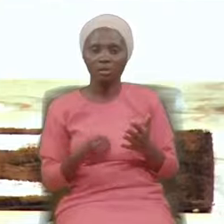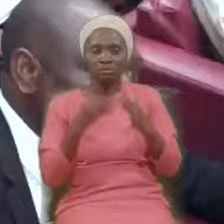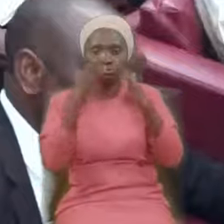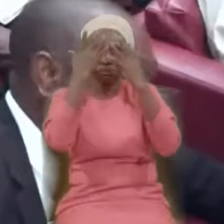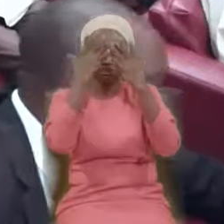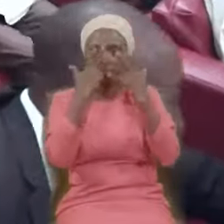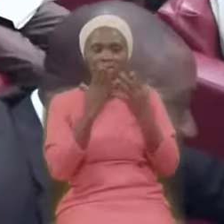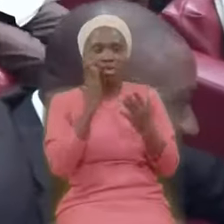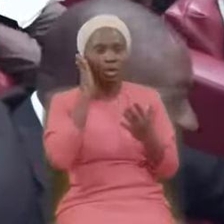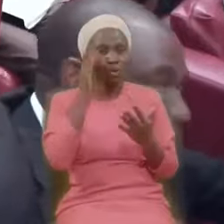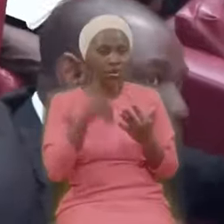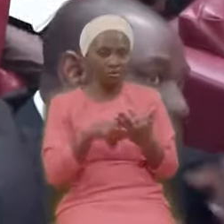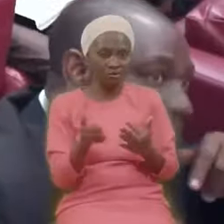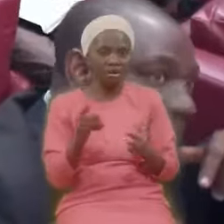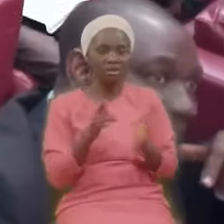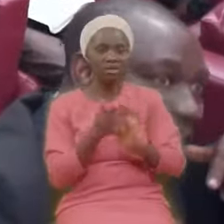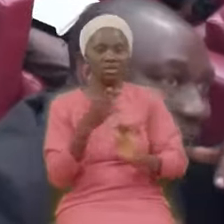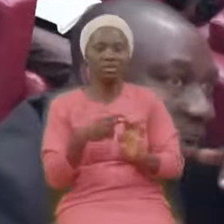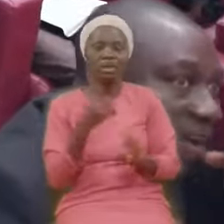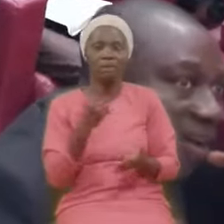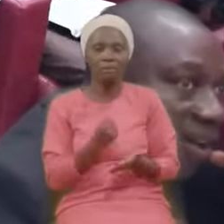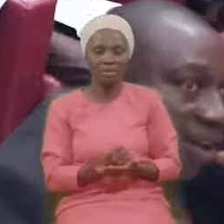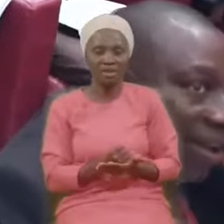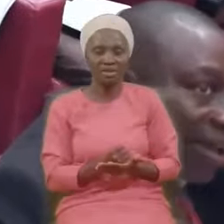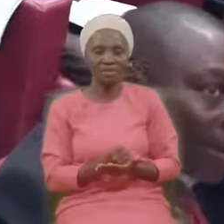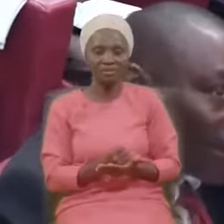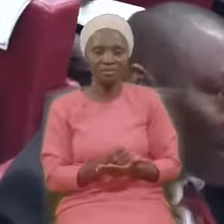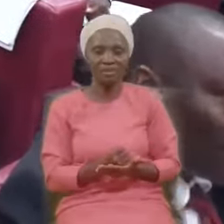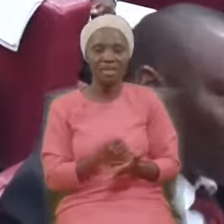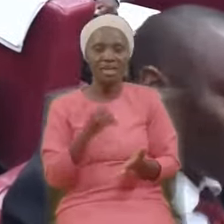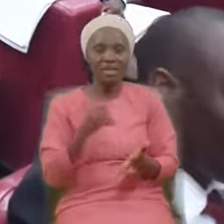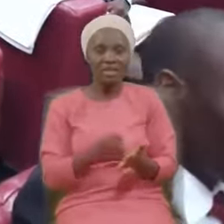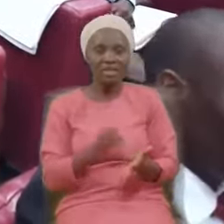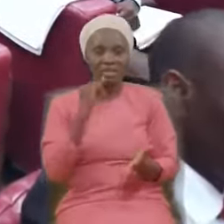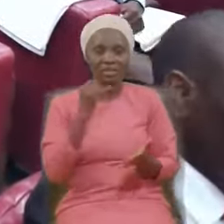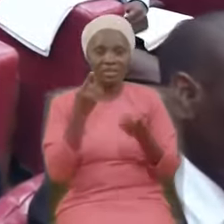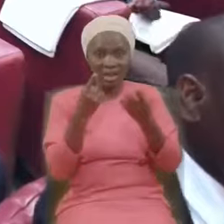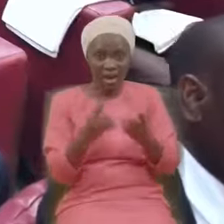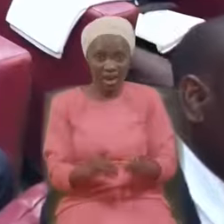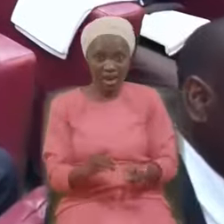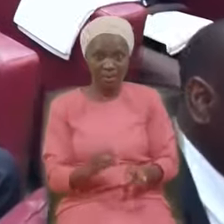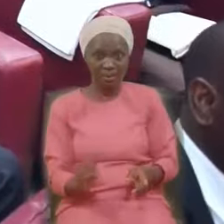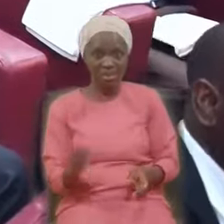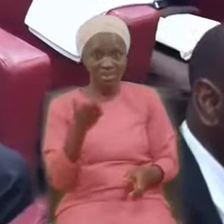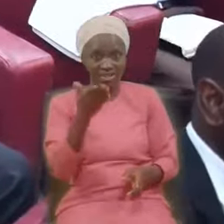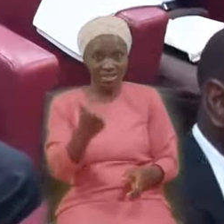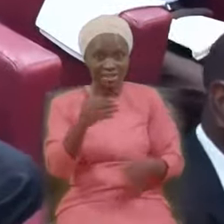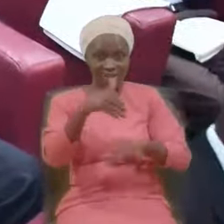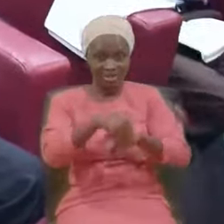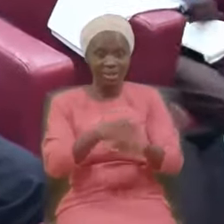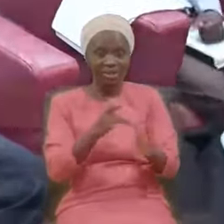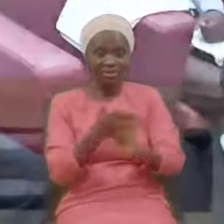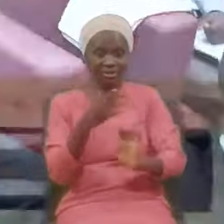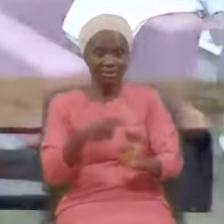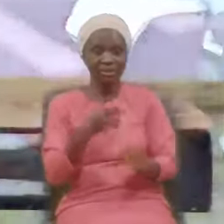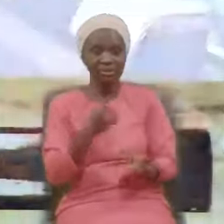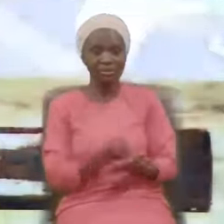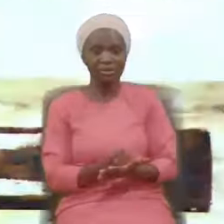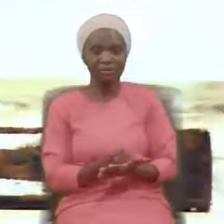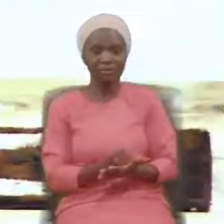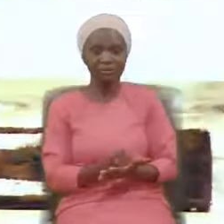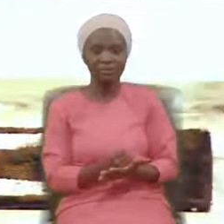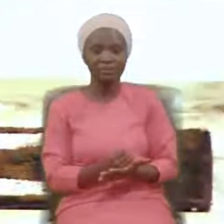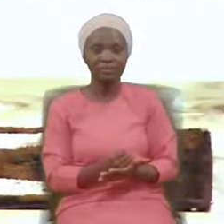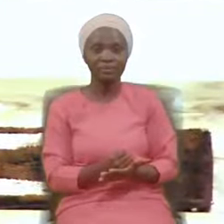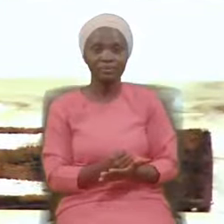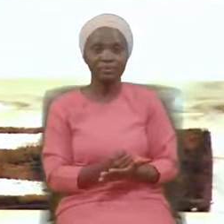away. It's happening there tonight. I said it's happening there tonight. Isaiah